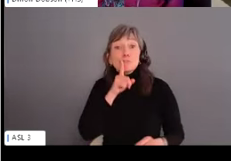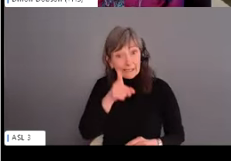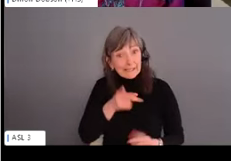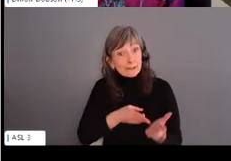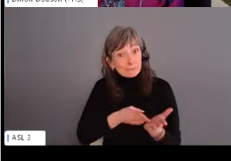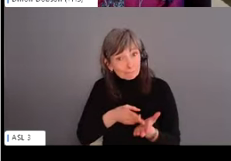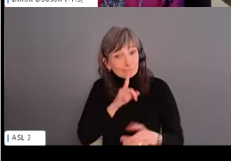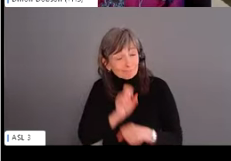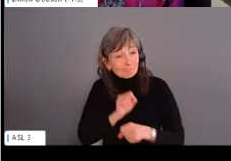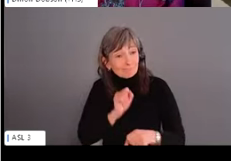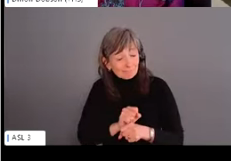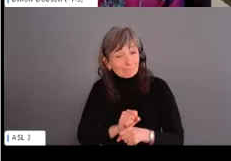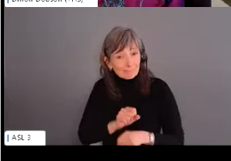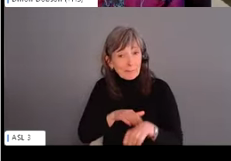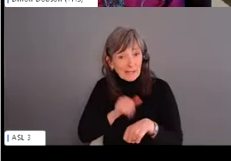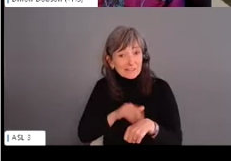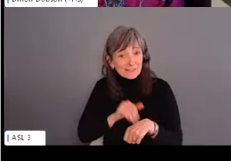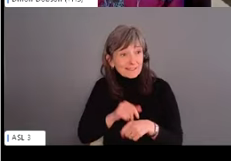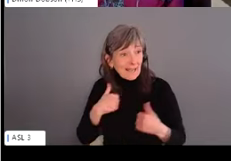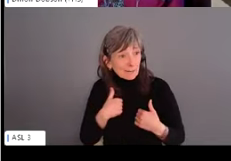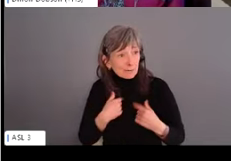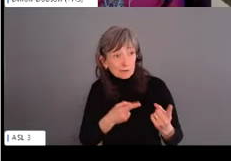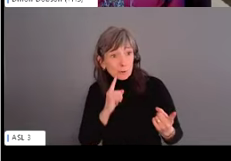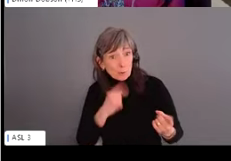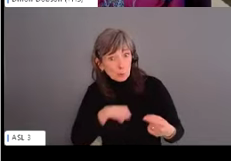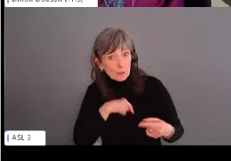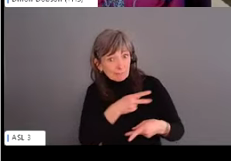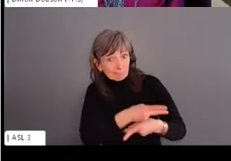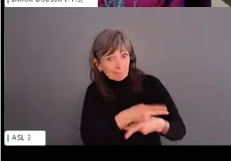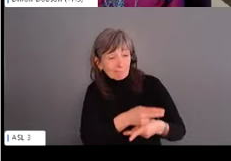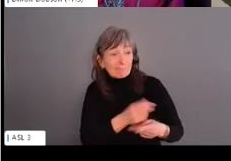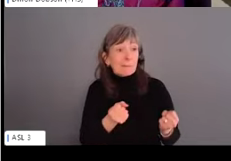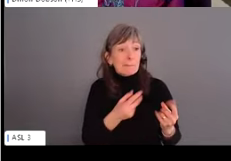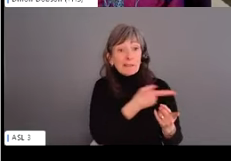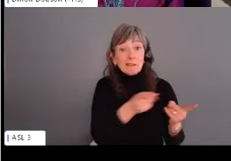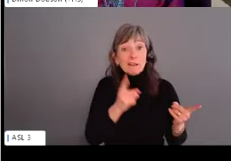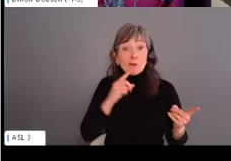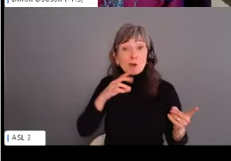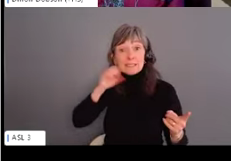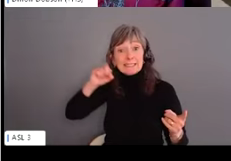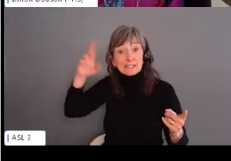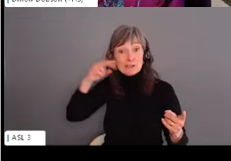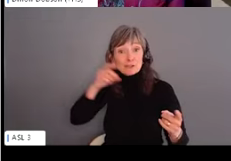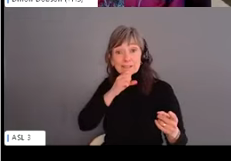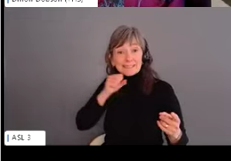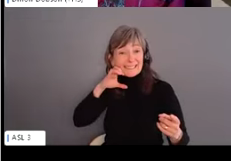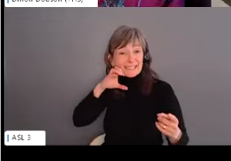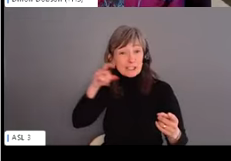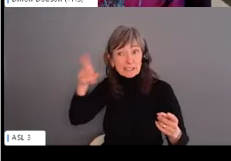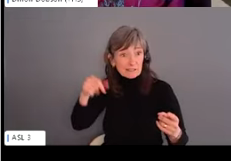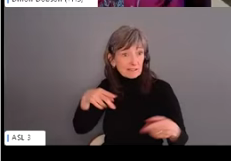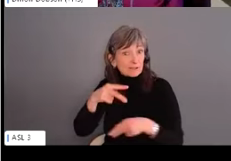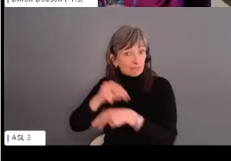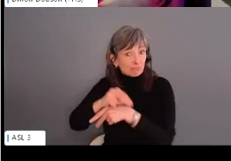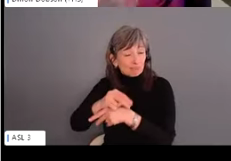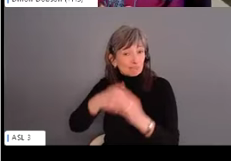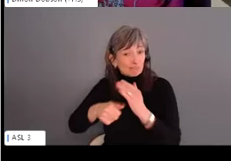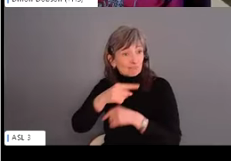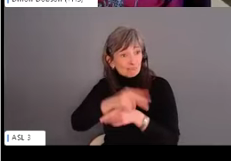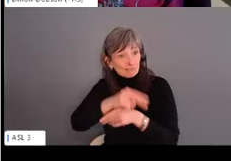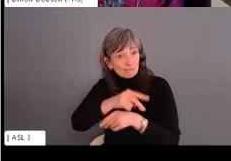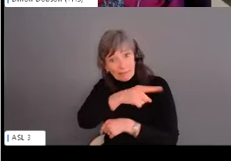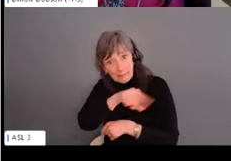who we have provided care to. Many of these animals were cared by elder individuals in our community, and many of them